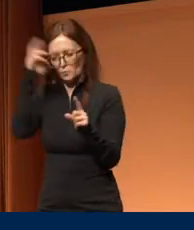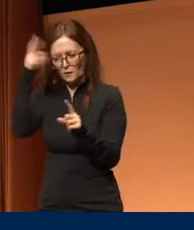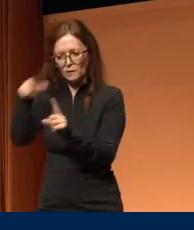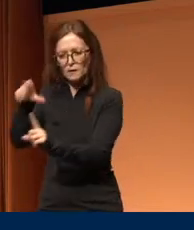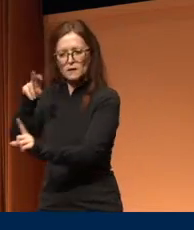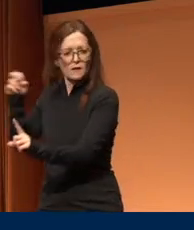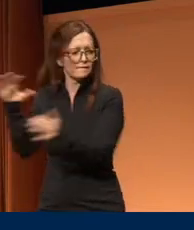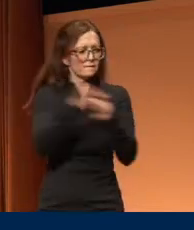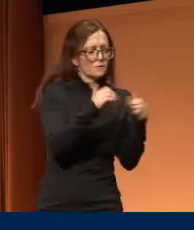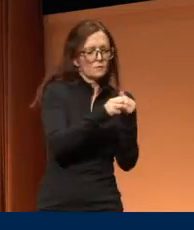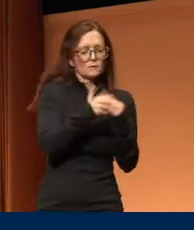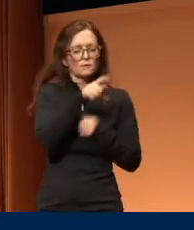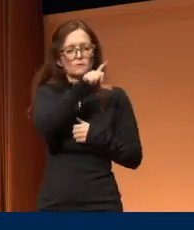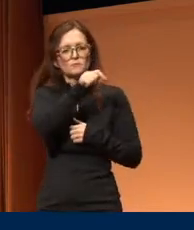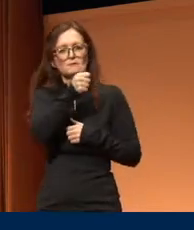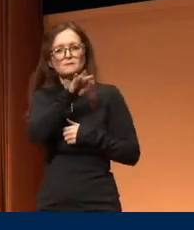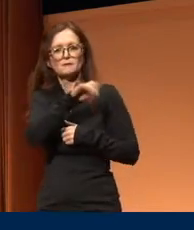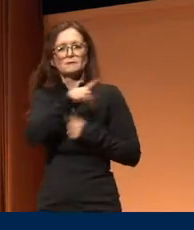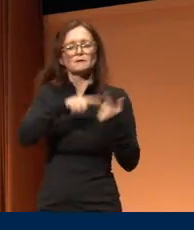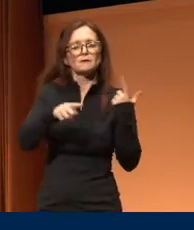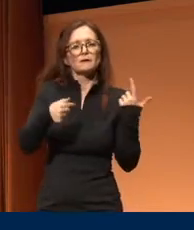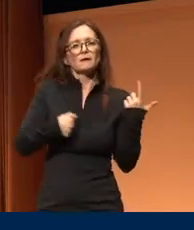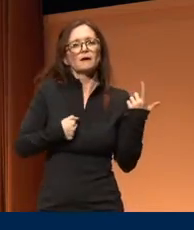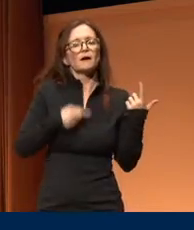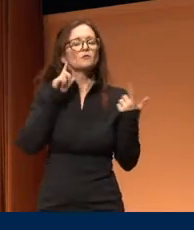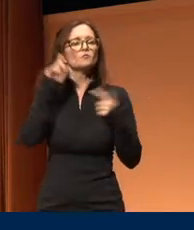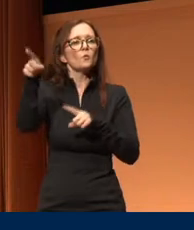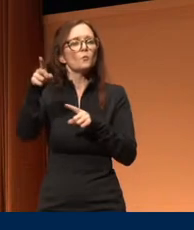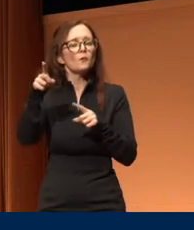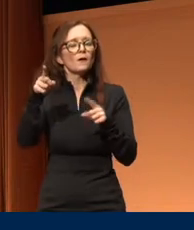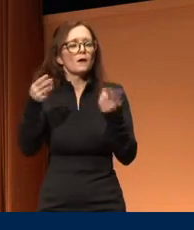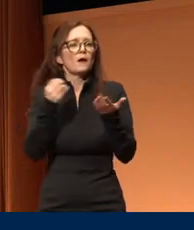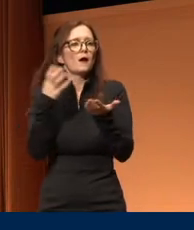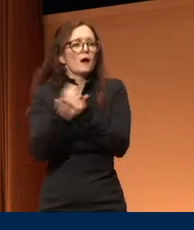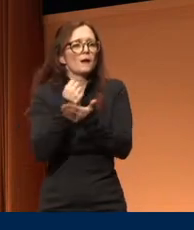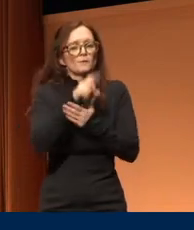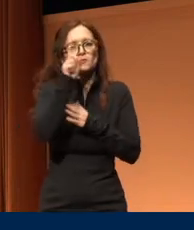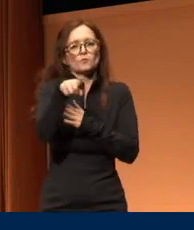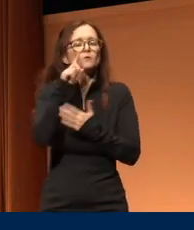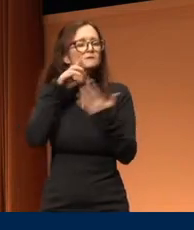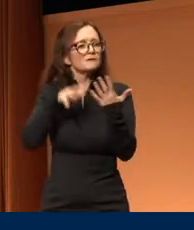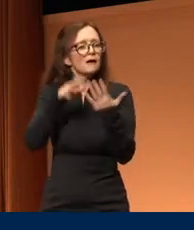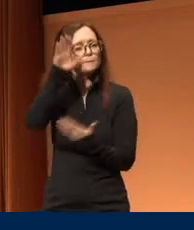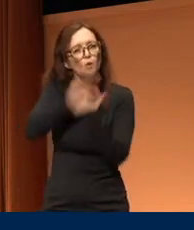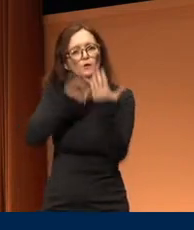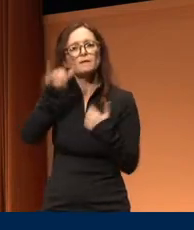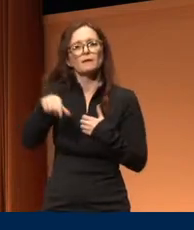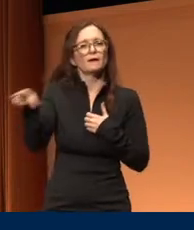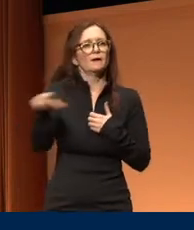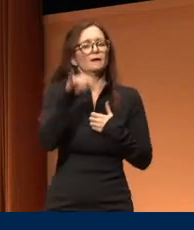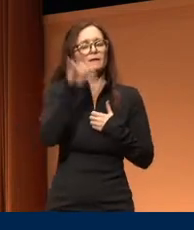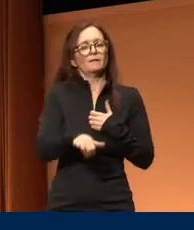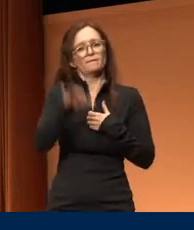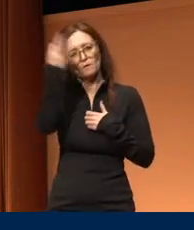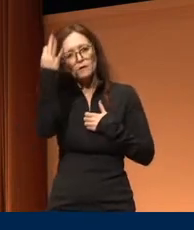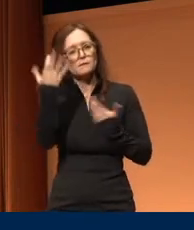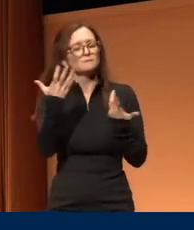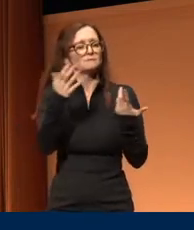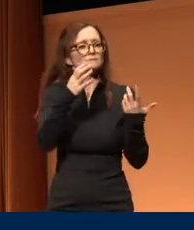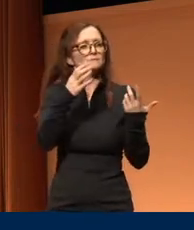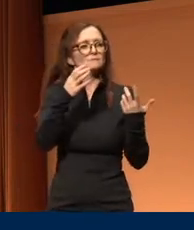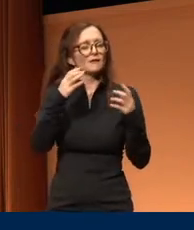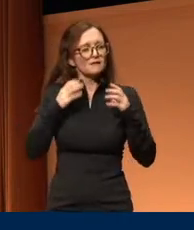fall 2019, I got a chance to go and study in person the deliberation of 150 randomly selected French